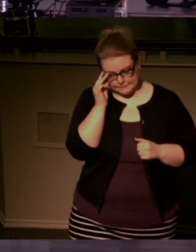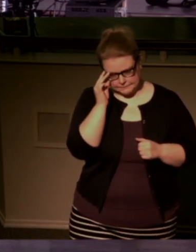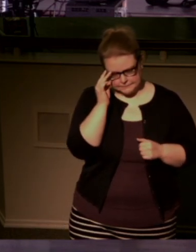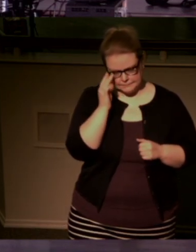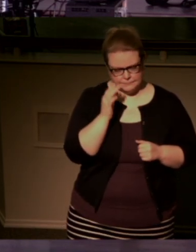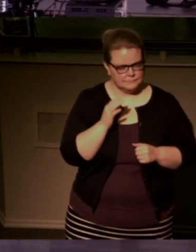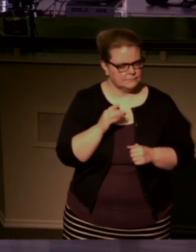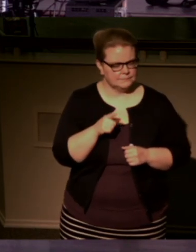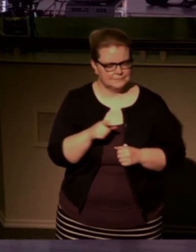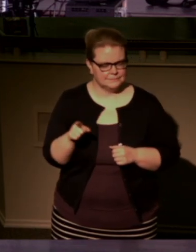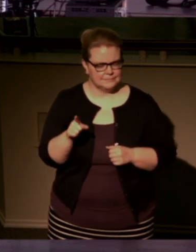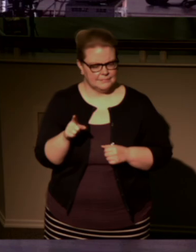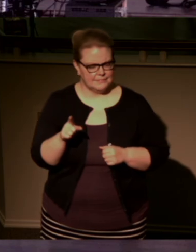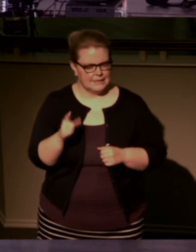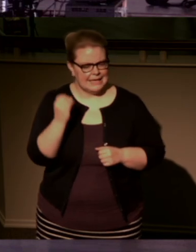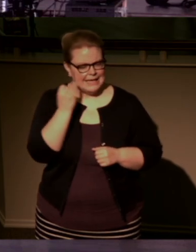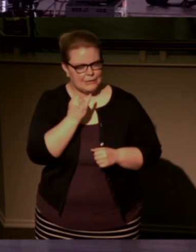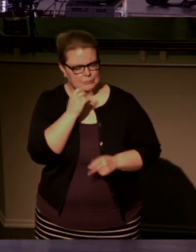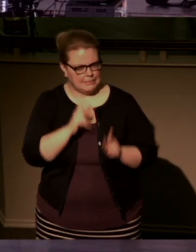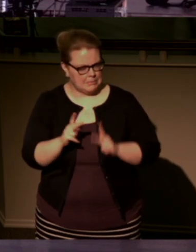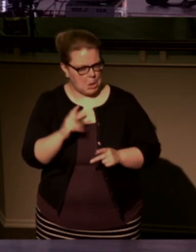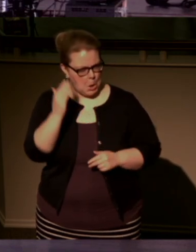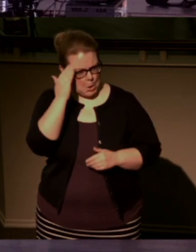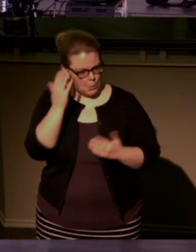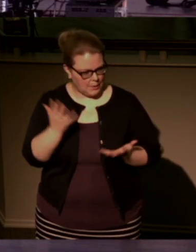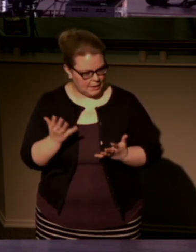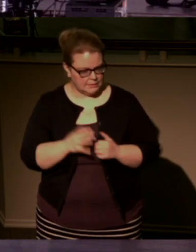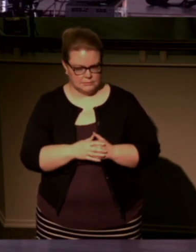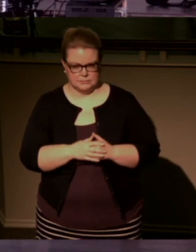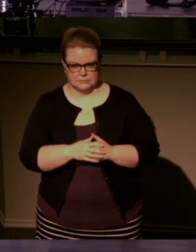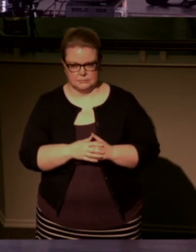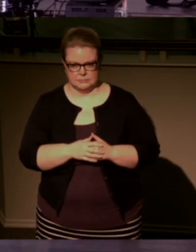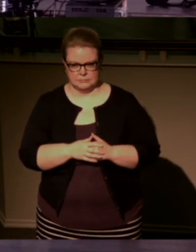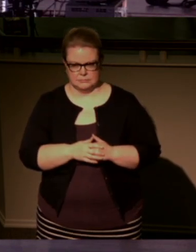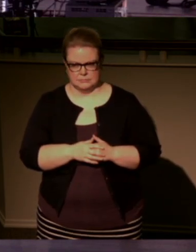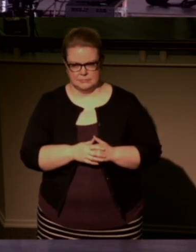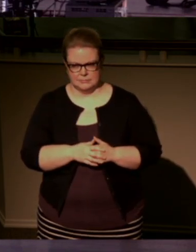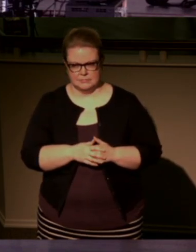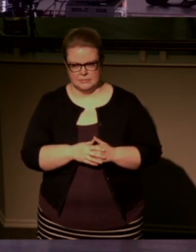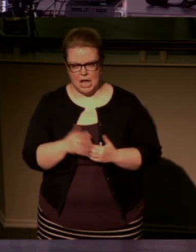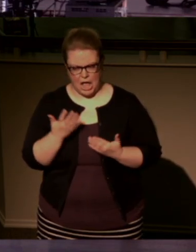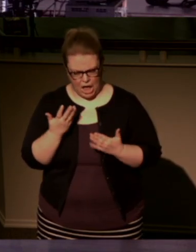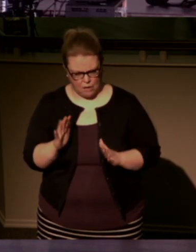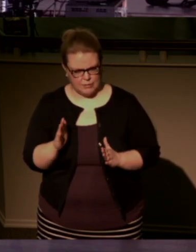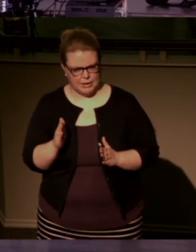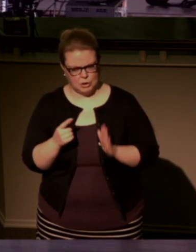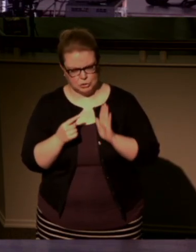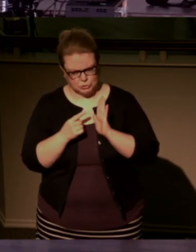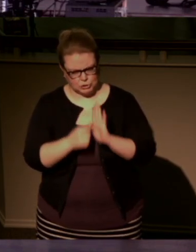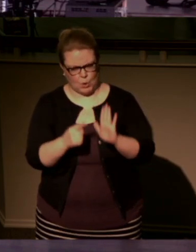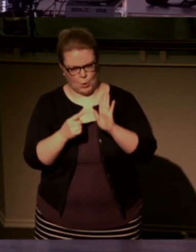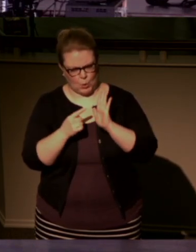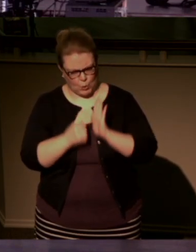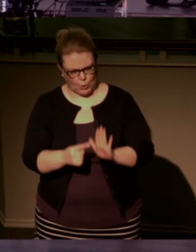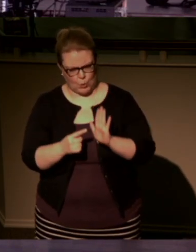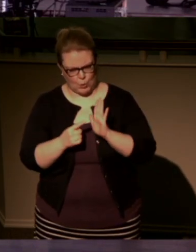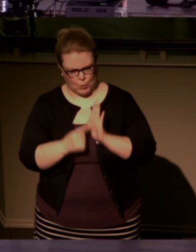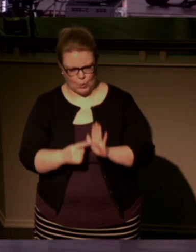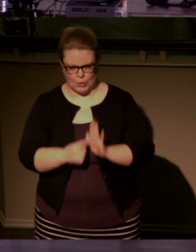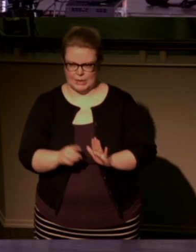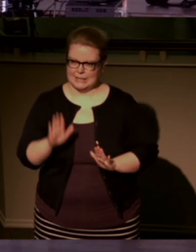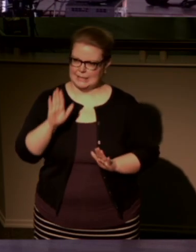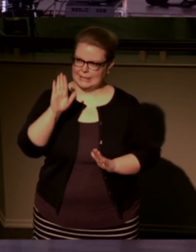What do they know? Well, there are evidences of God's leadership that existed